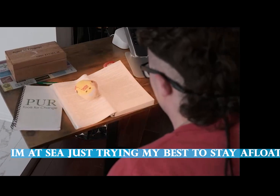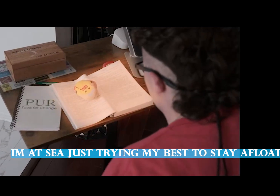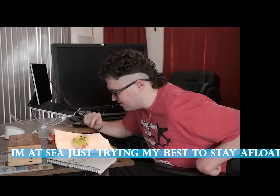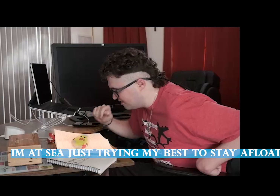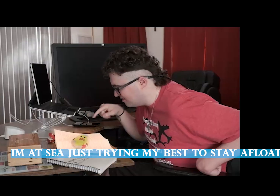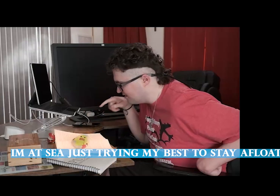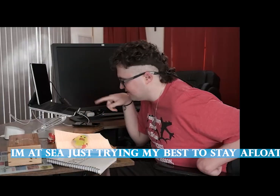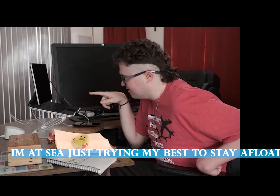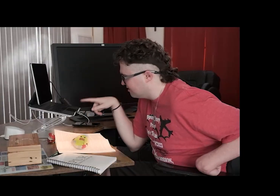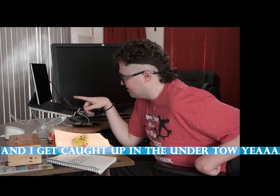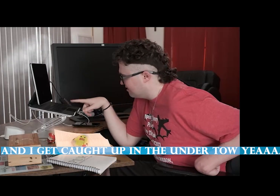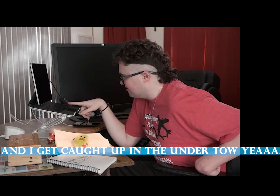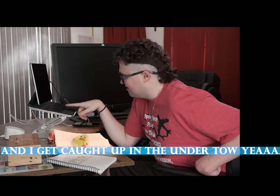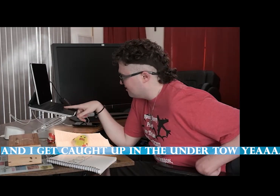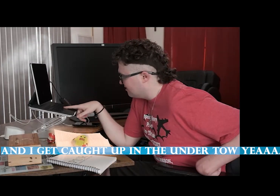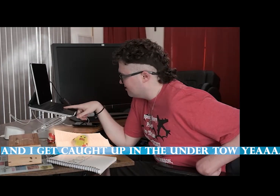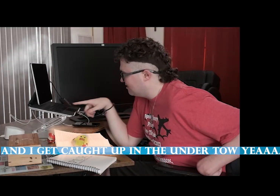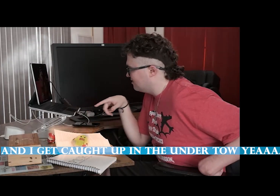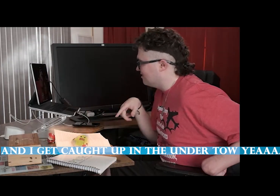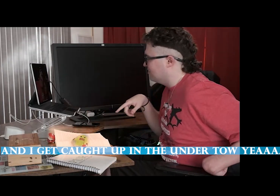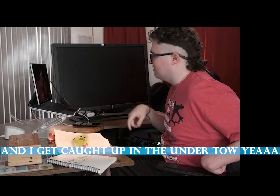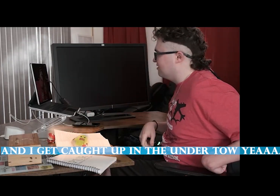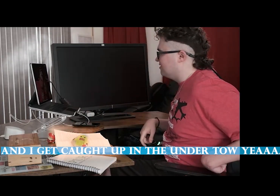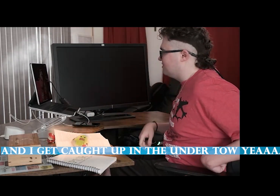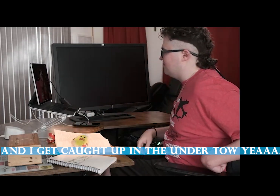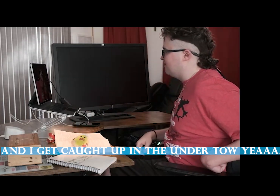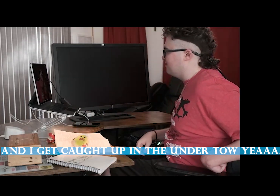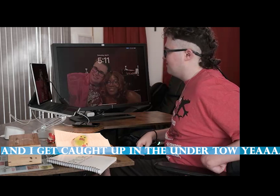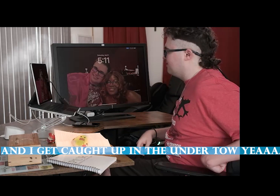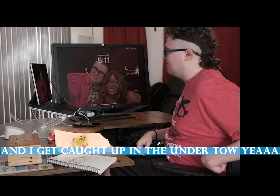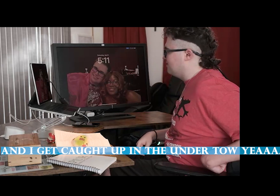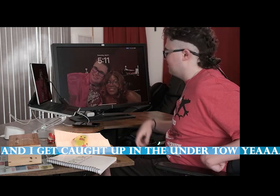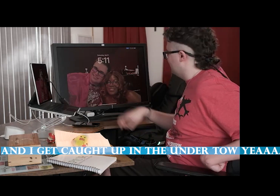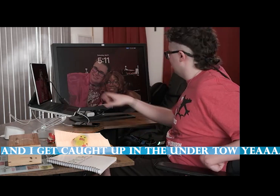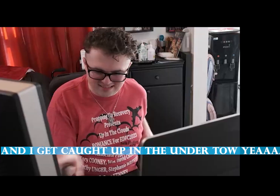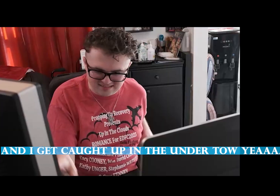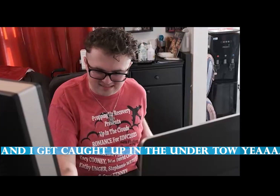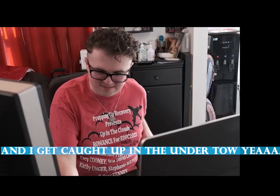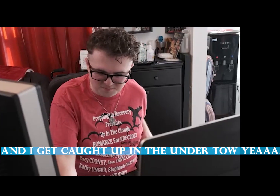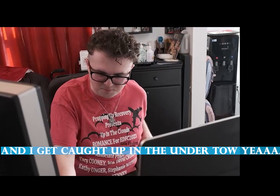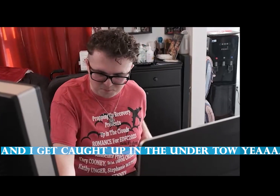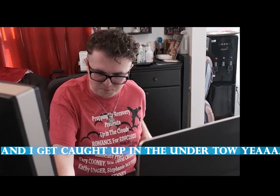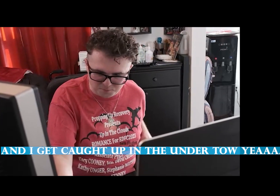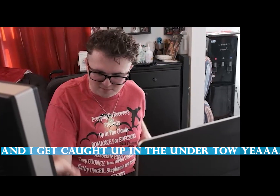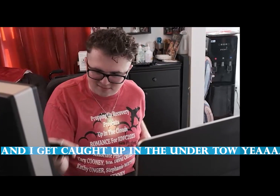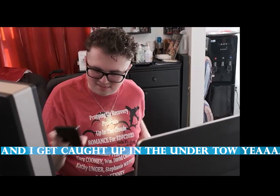afloat And I get caught up In the undertow Yeah